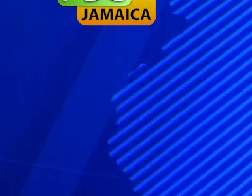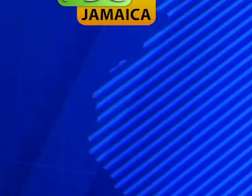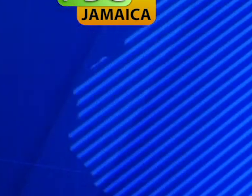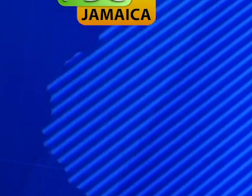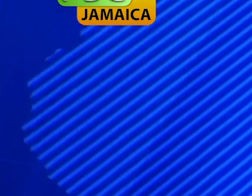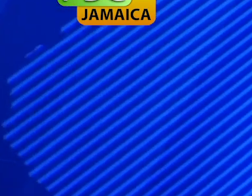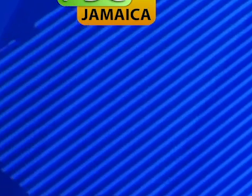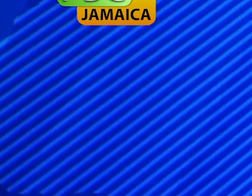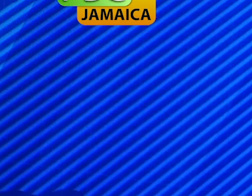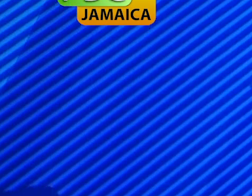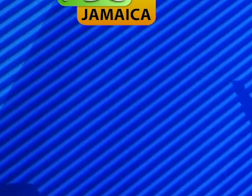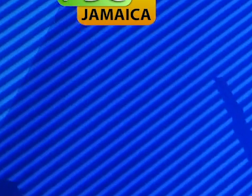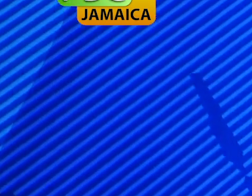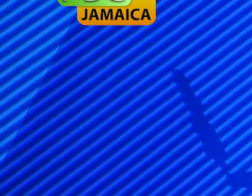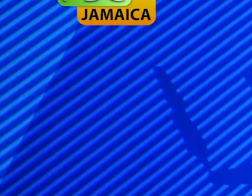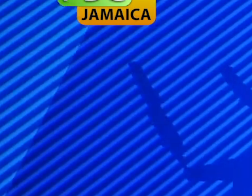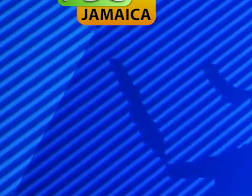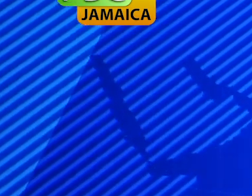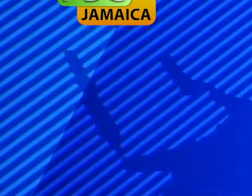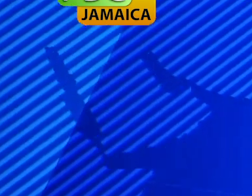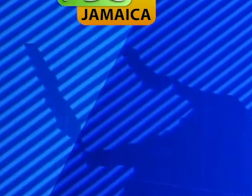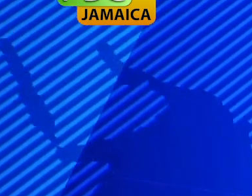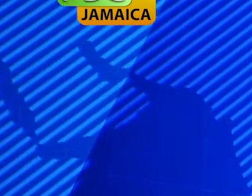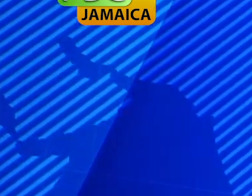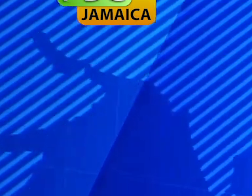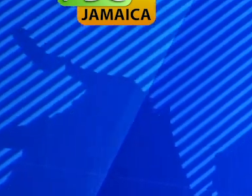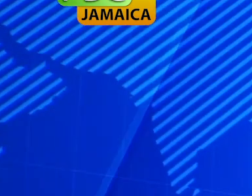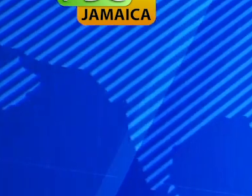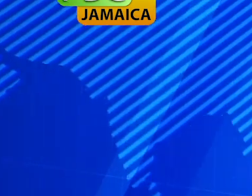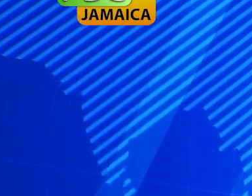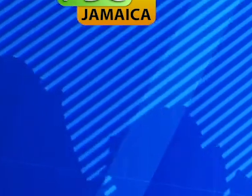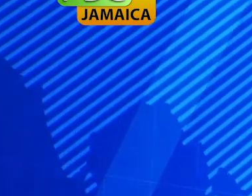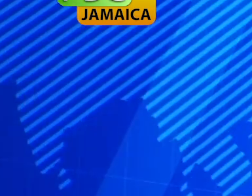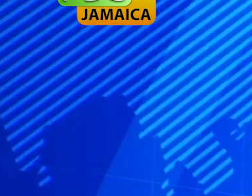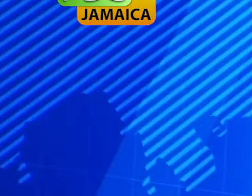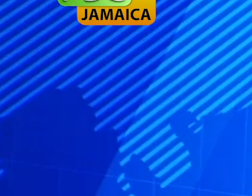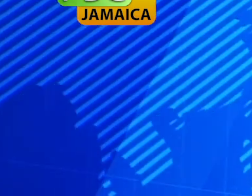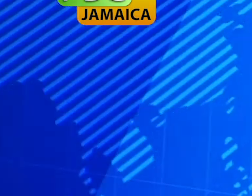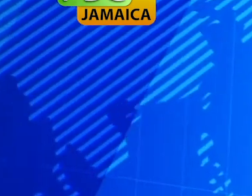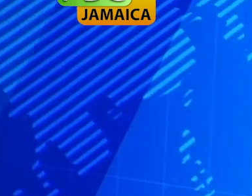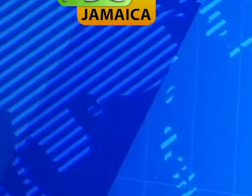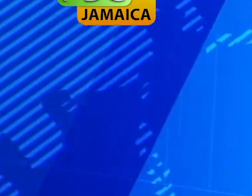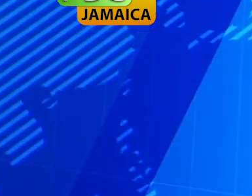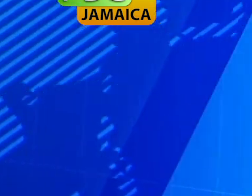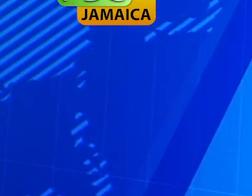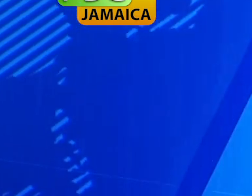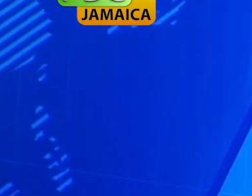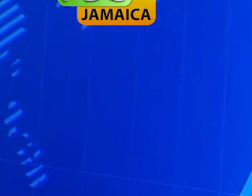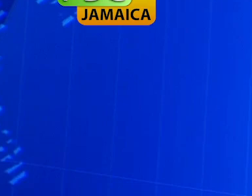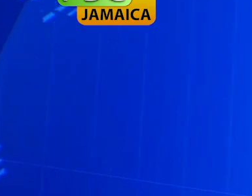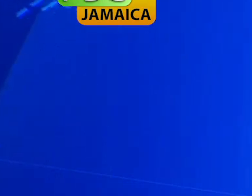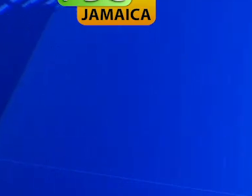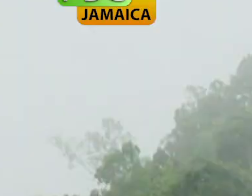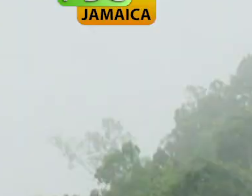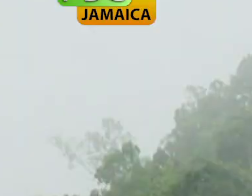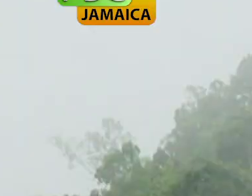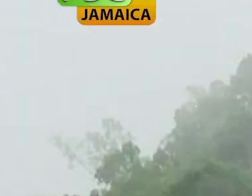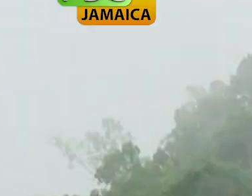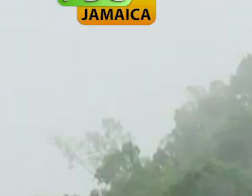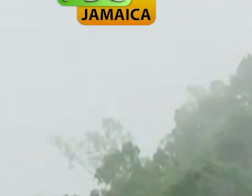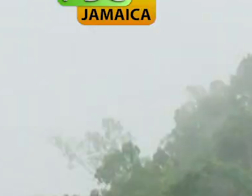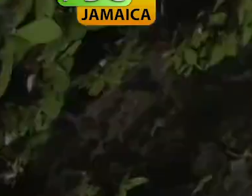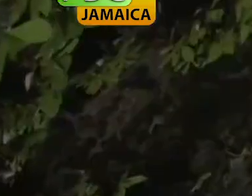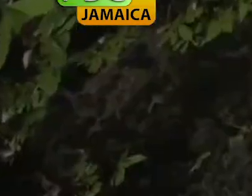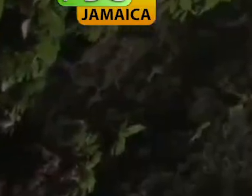Change, Pernell Charles Jr. He made the announcement during his contribution to the sectoral debate this week.